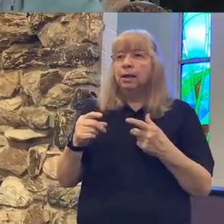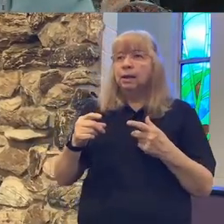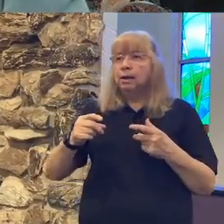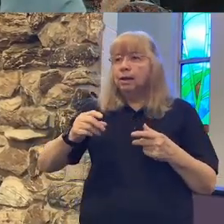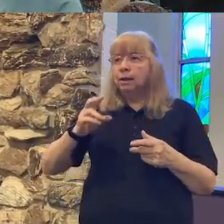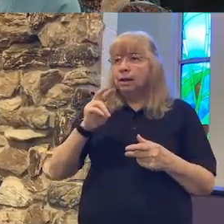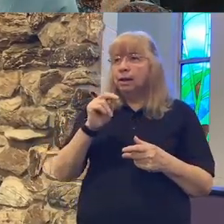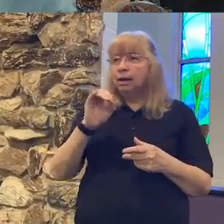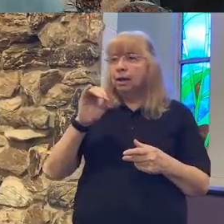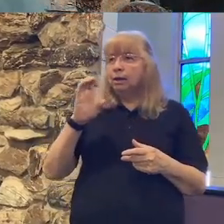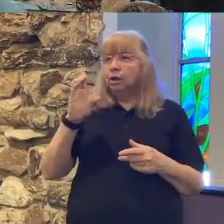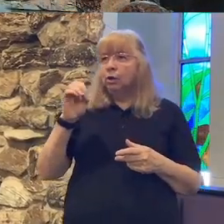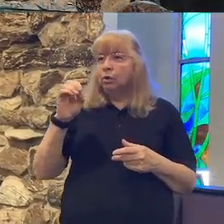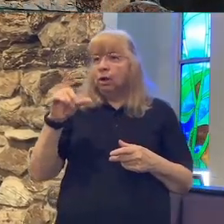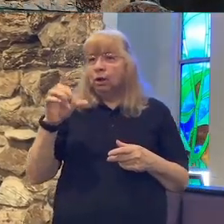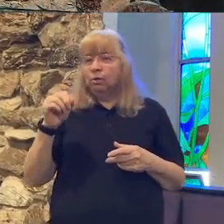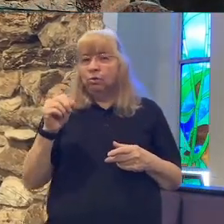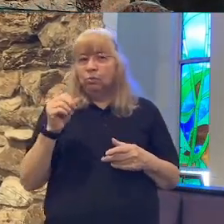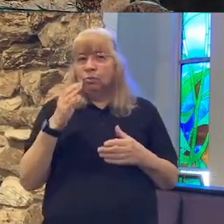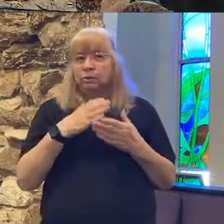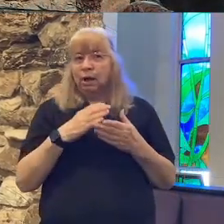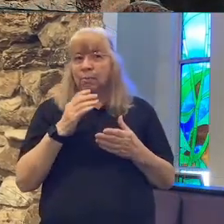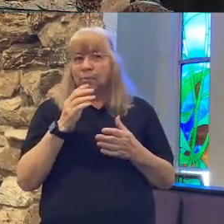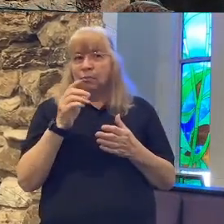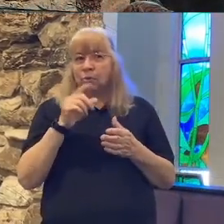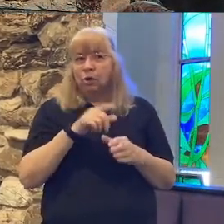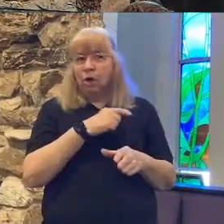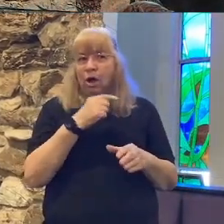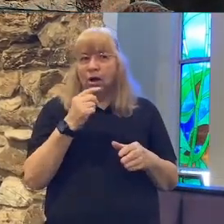Nicole will pause long enough for us to sing.